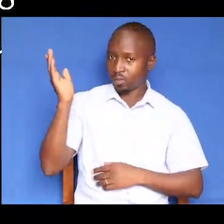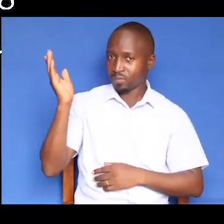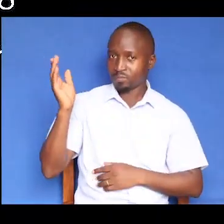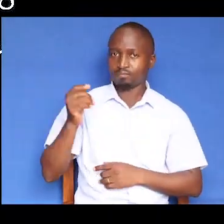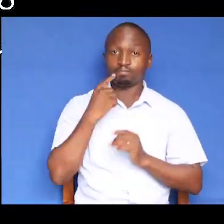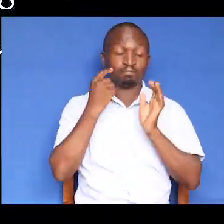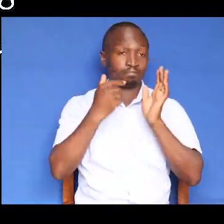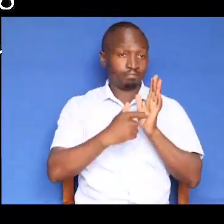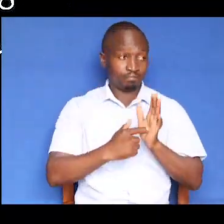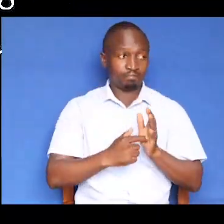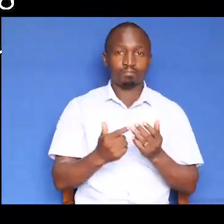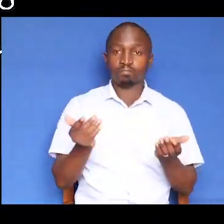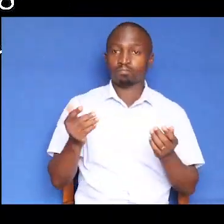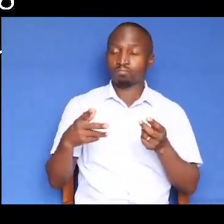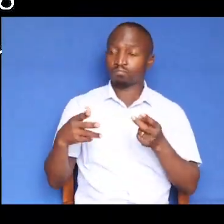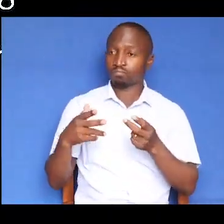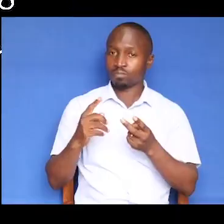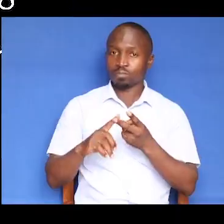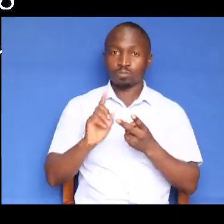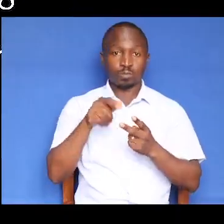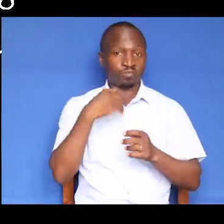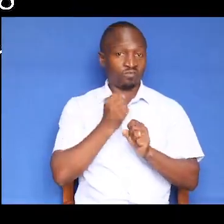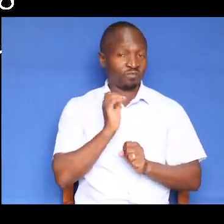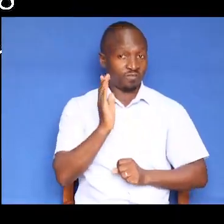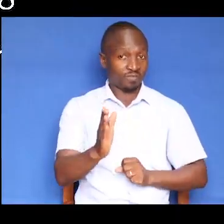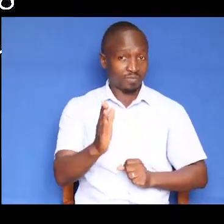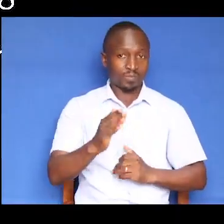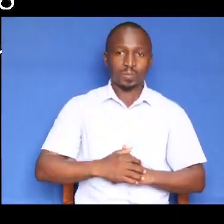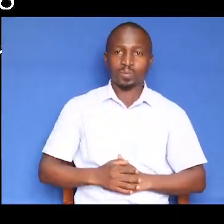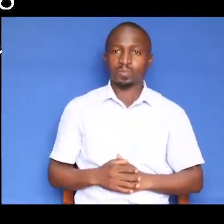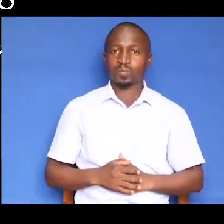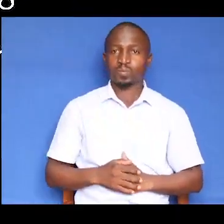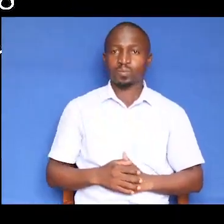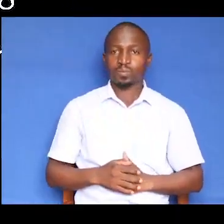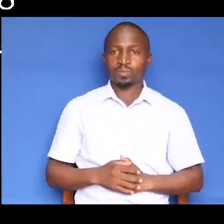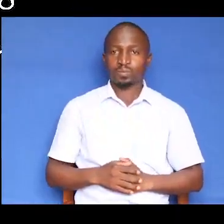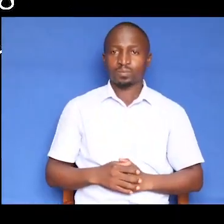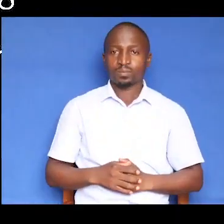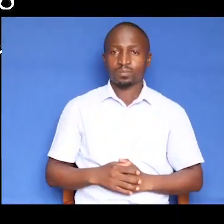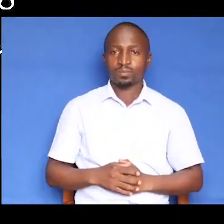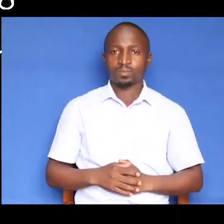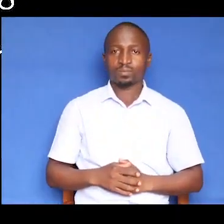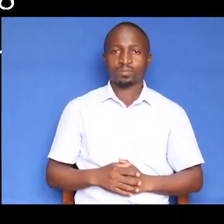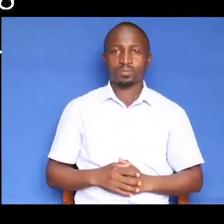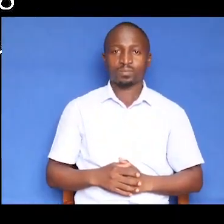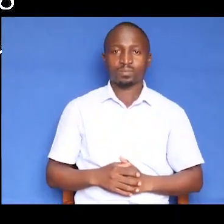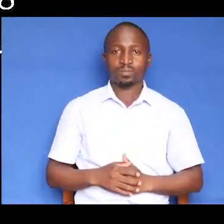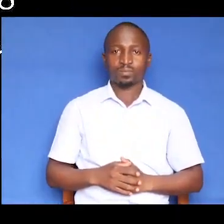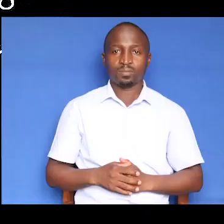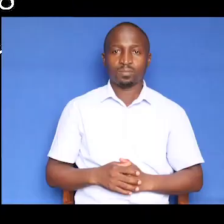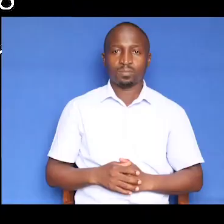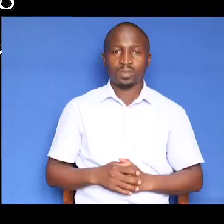says, our solution would be in multiplier